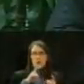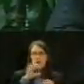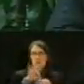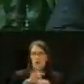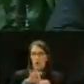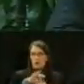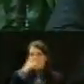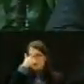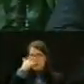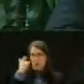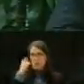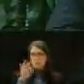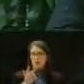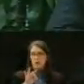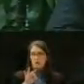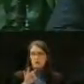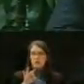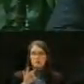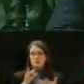conceptual conflict.